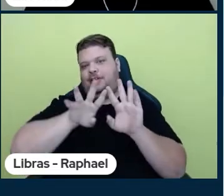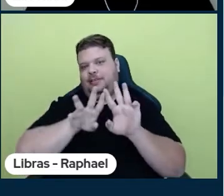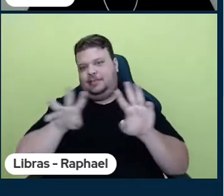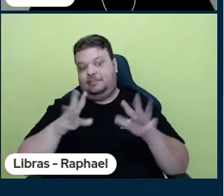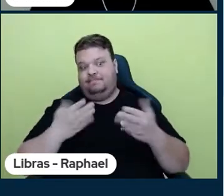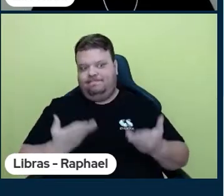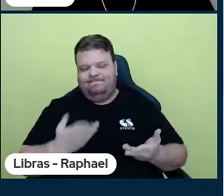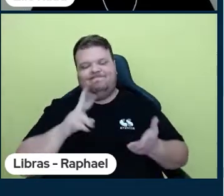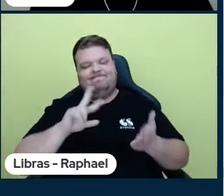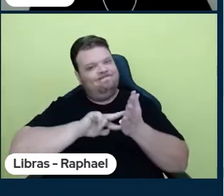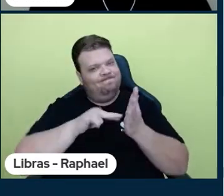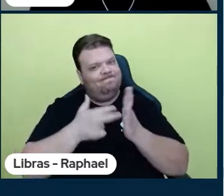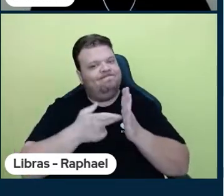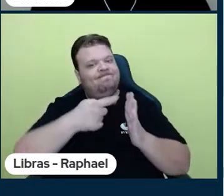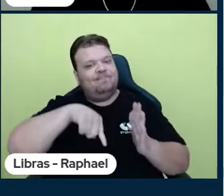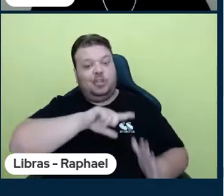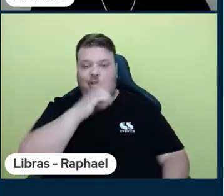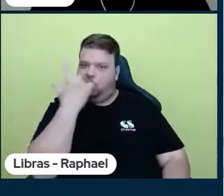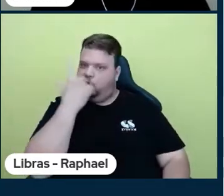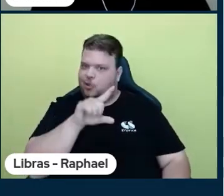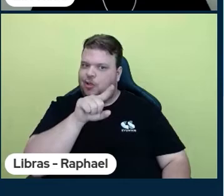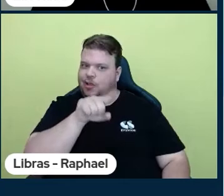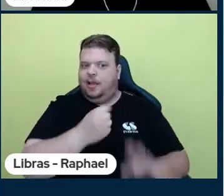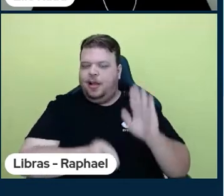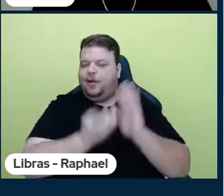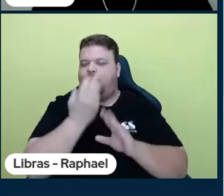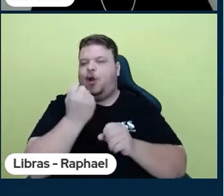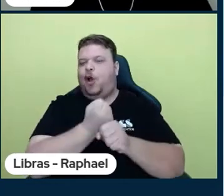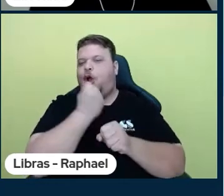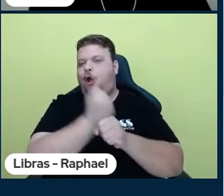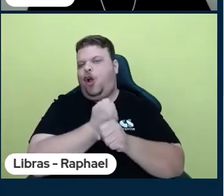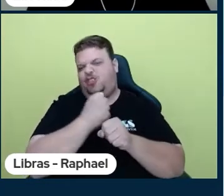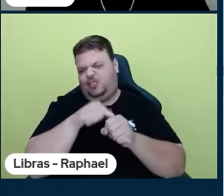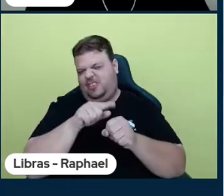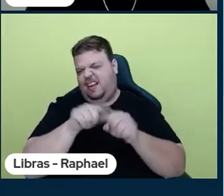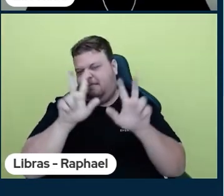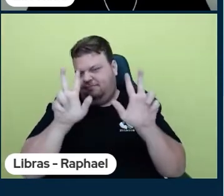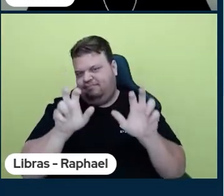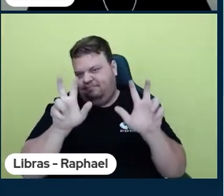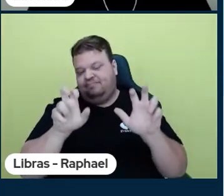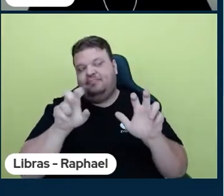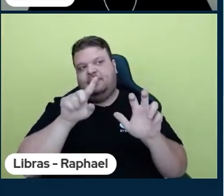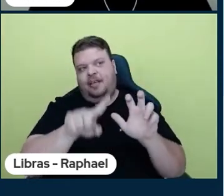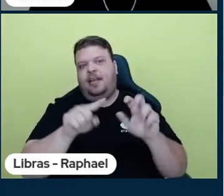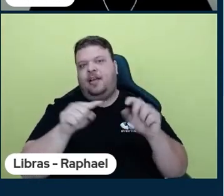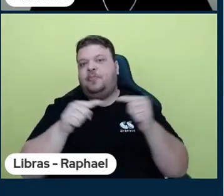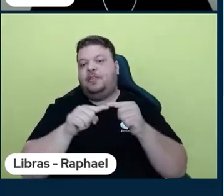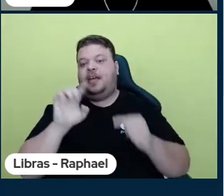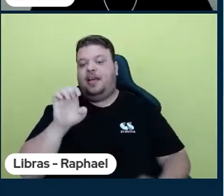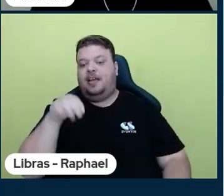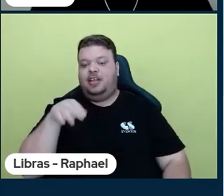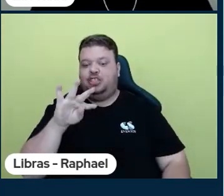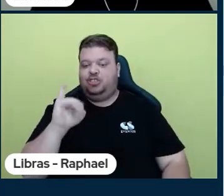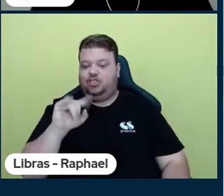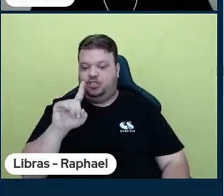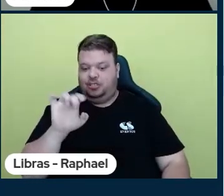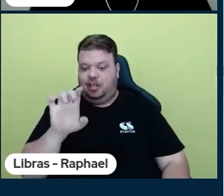WordLift helps you building your knowledge graph, and this is the core functionality of